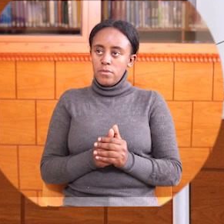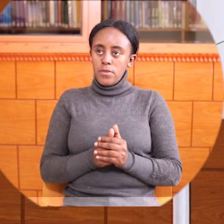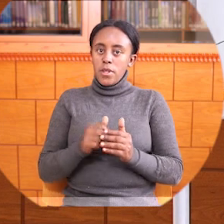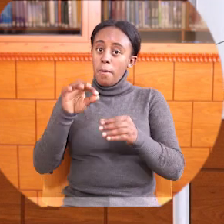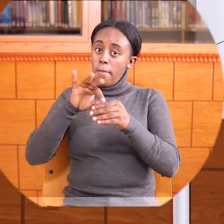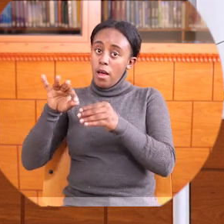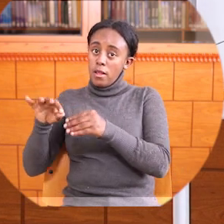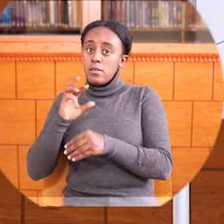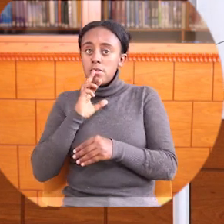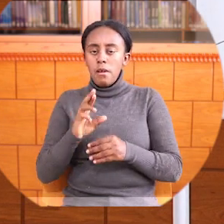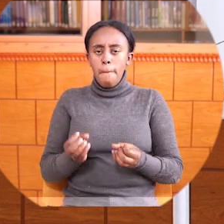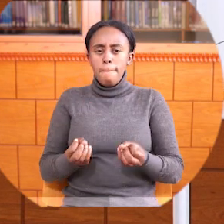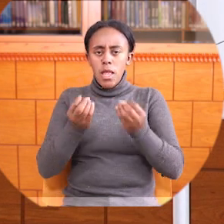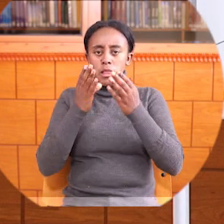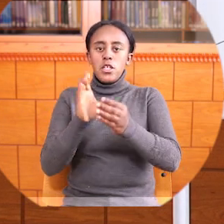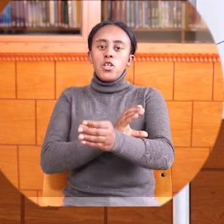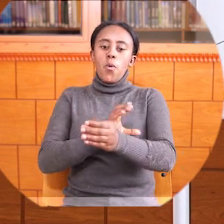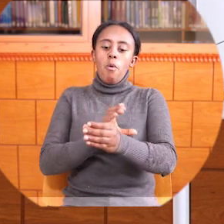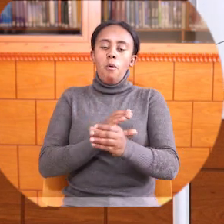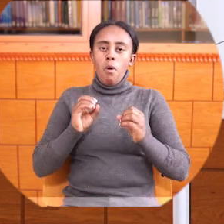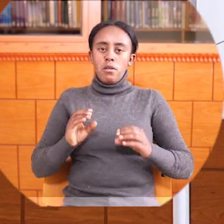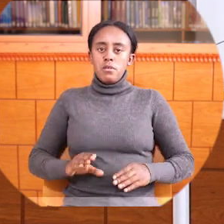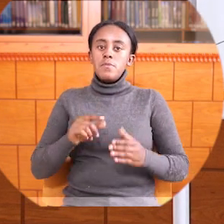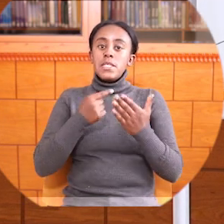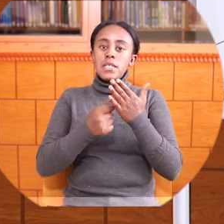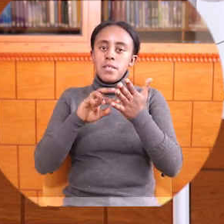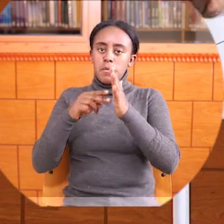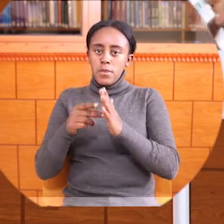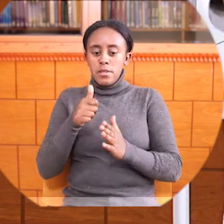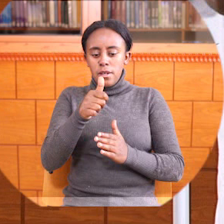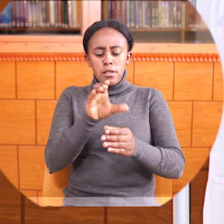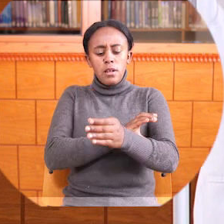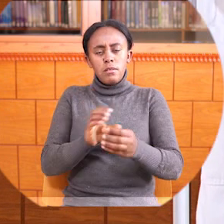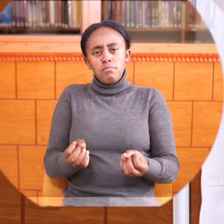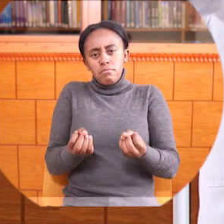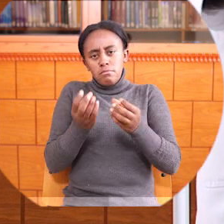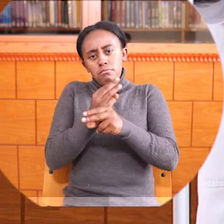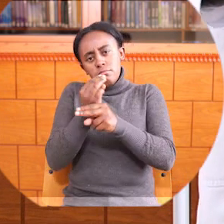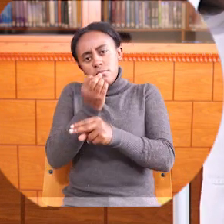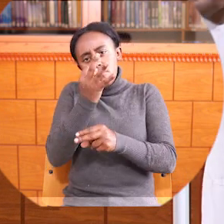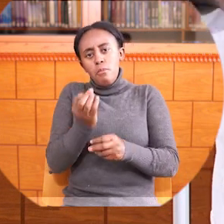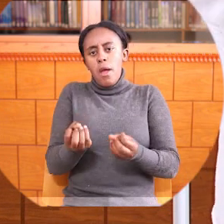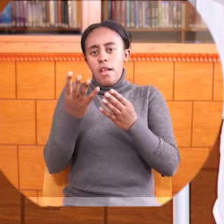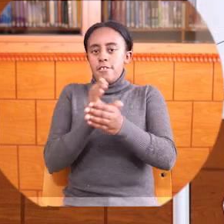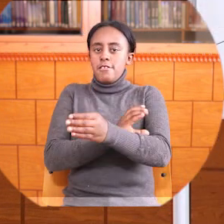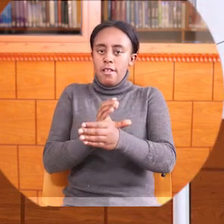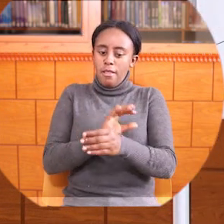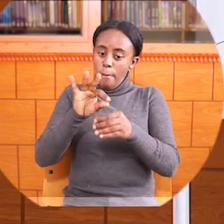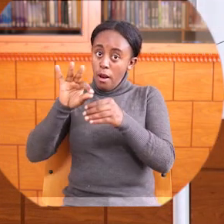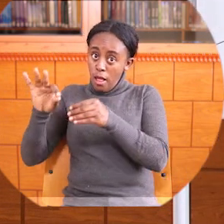Plants are multicellular organisms. This means their cell is made up of many cells. Plants